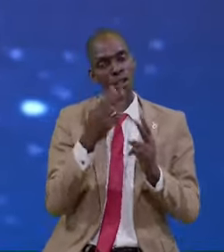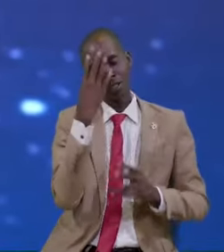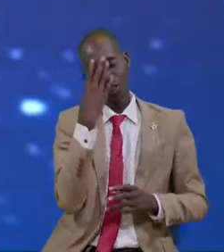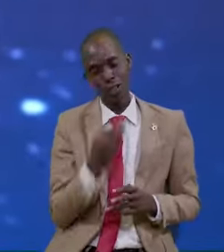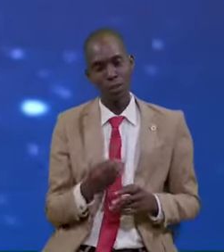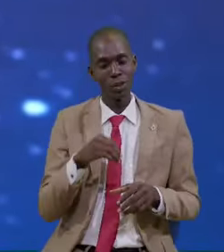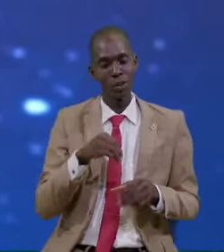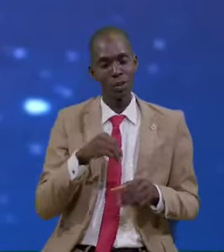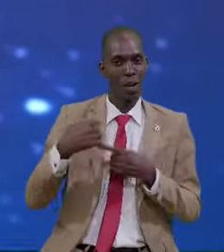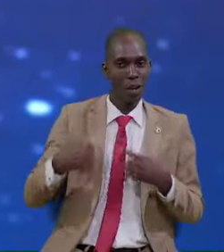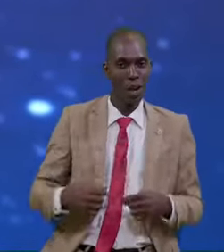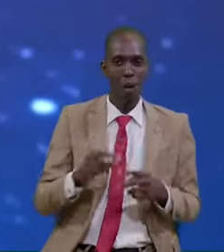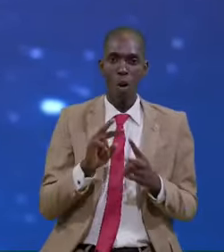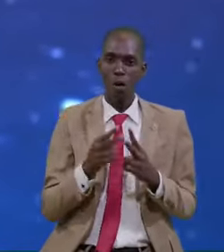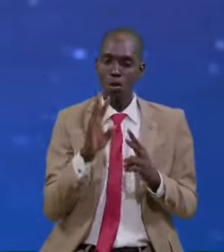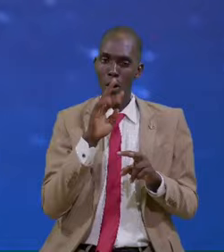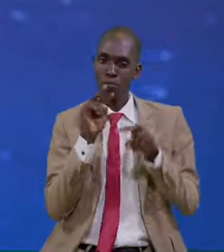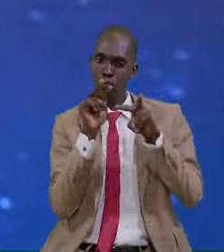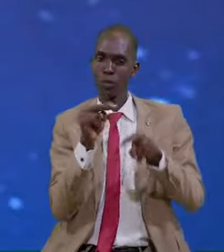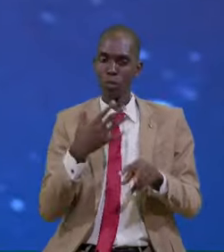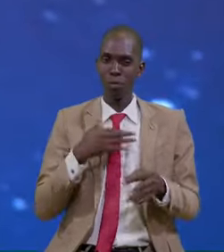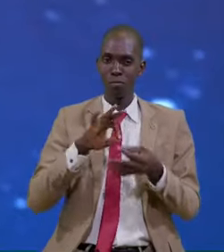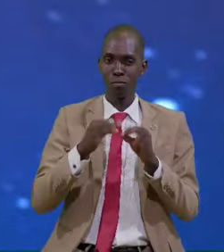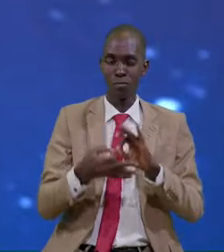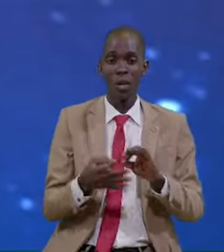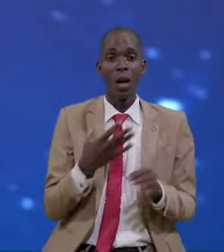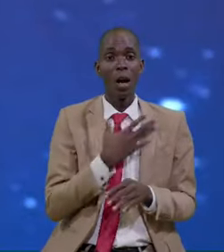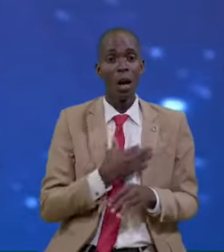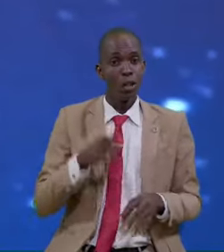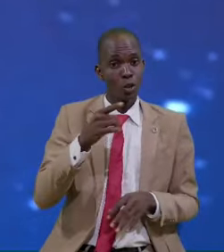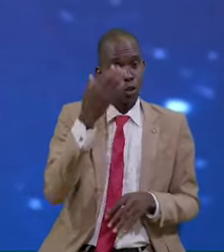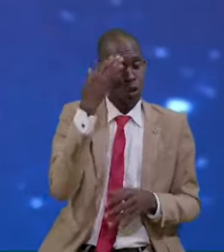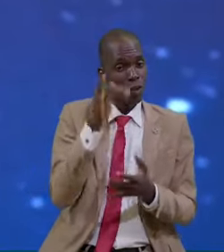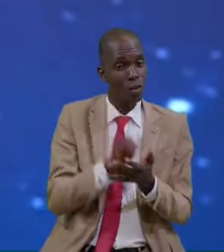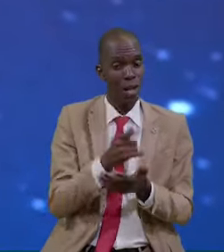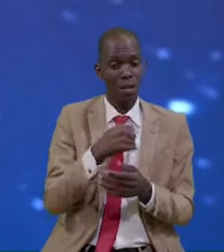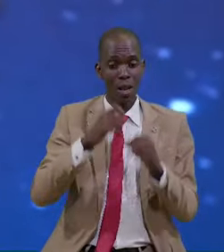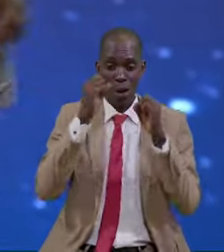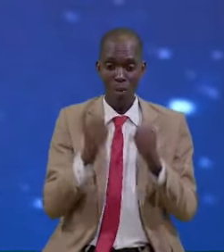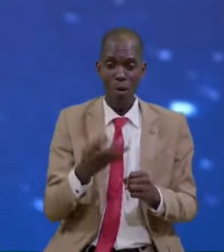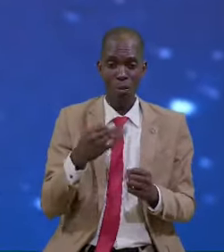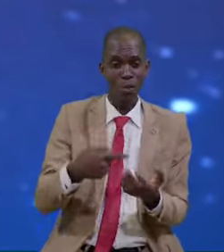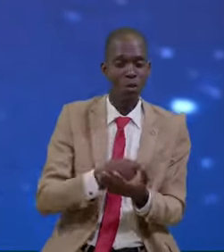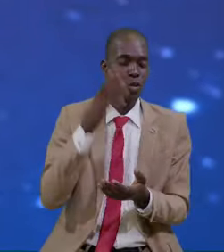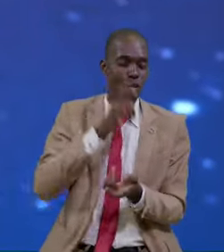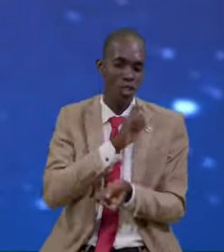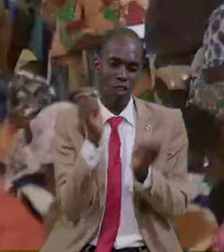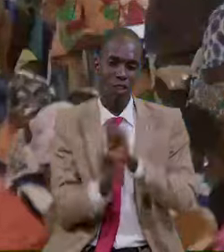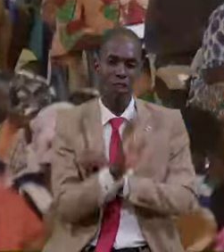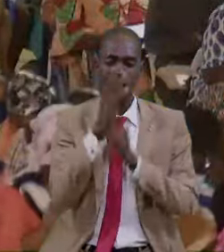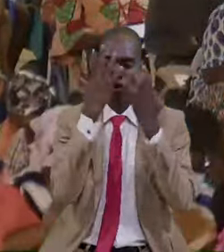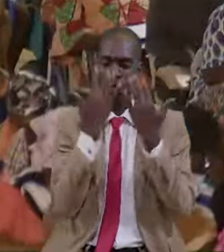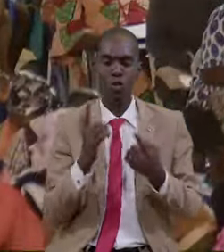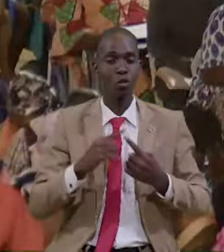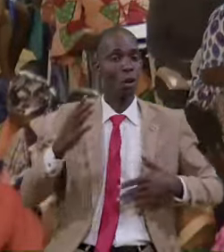are hearing everything. And you know that the power of the gospel will turn your sorrow to joy in